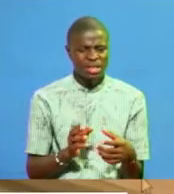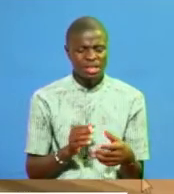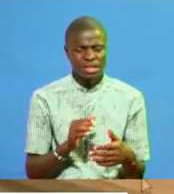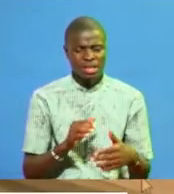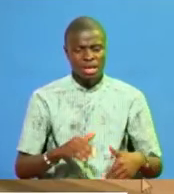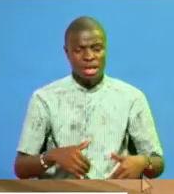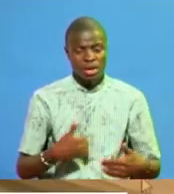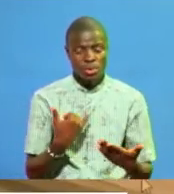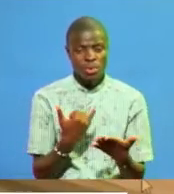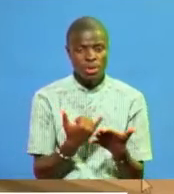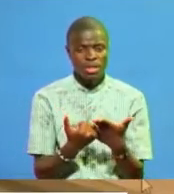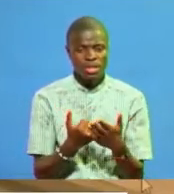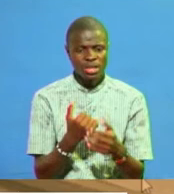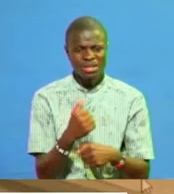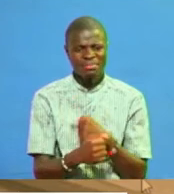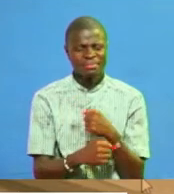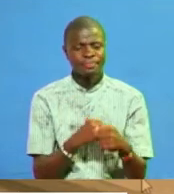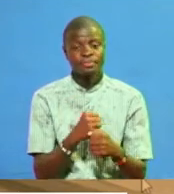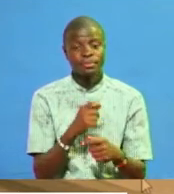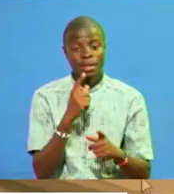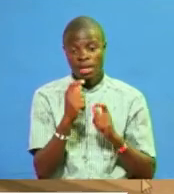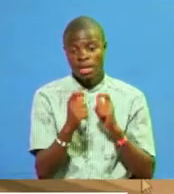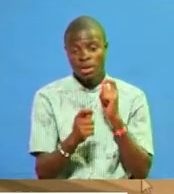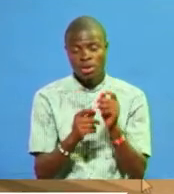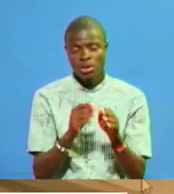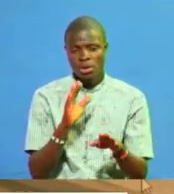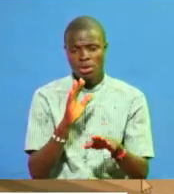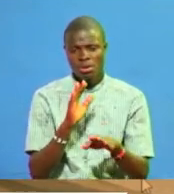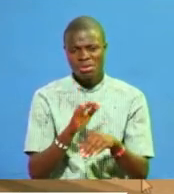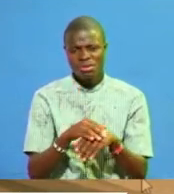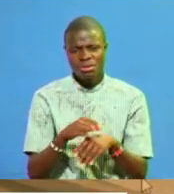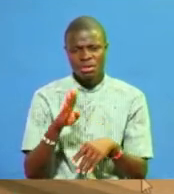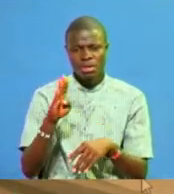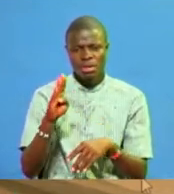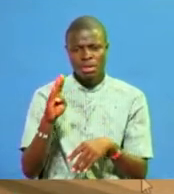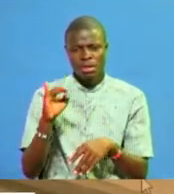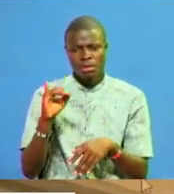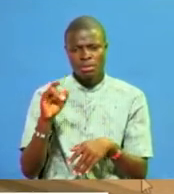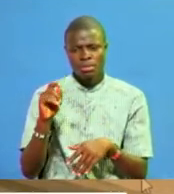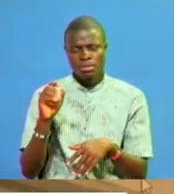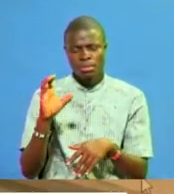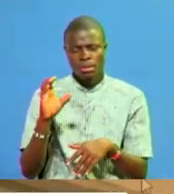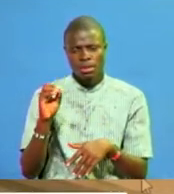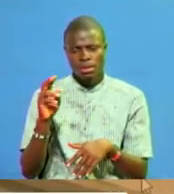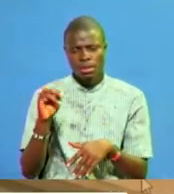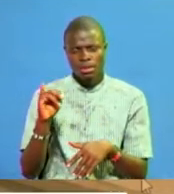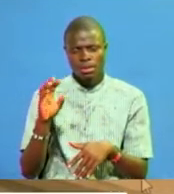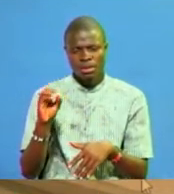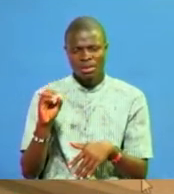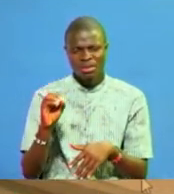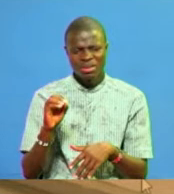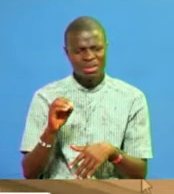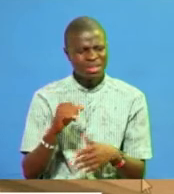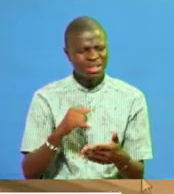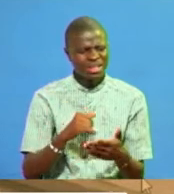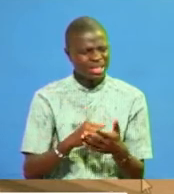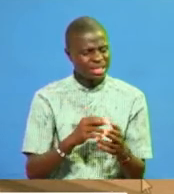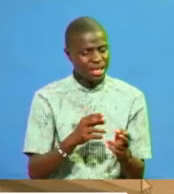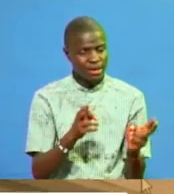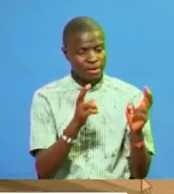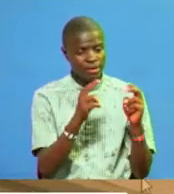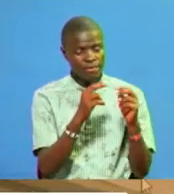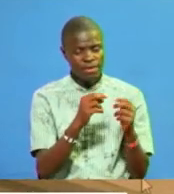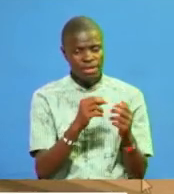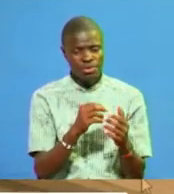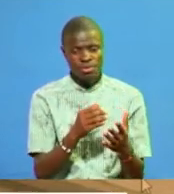So for example, Bitcoin is a very simple and easy to use currency. So it's an innovation that happened back